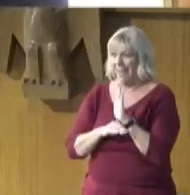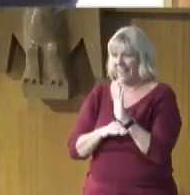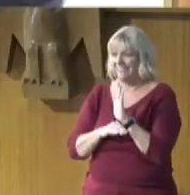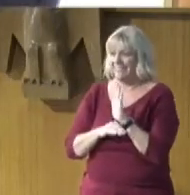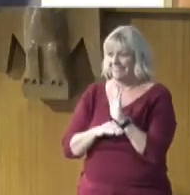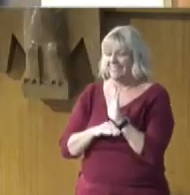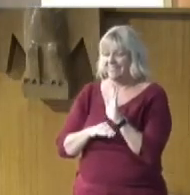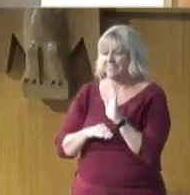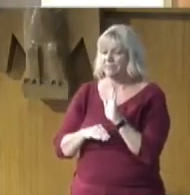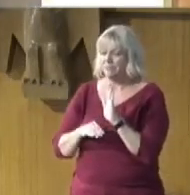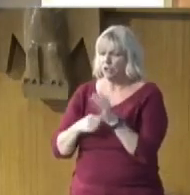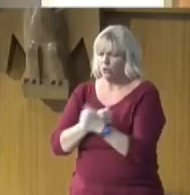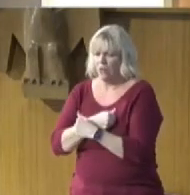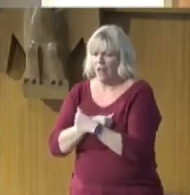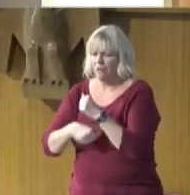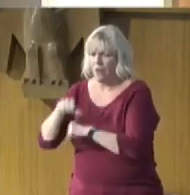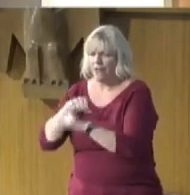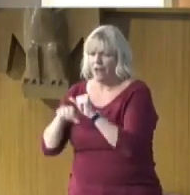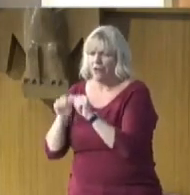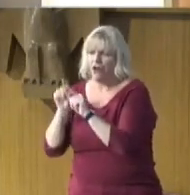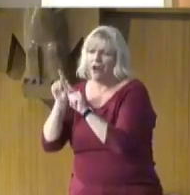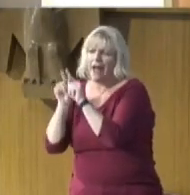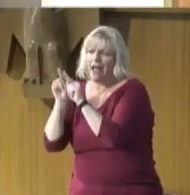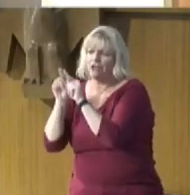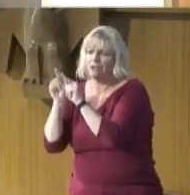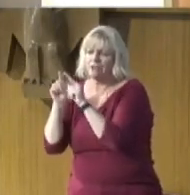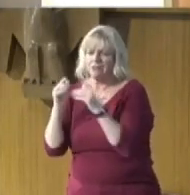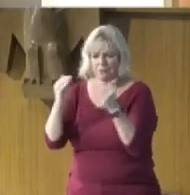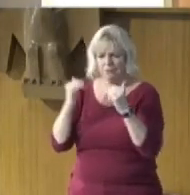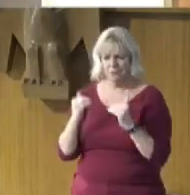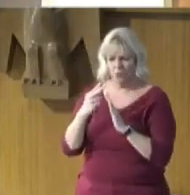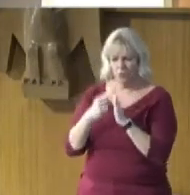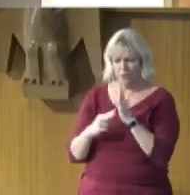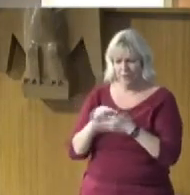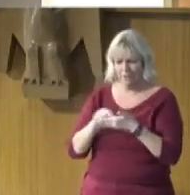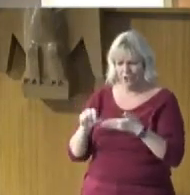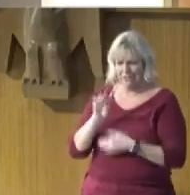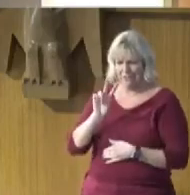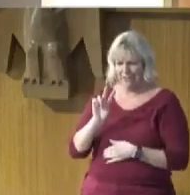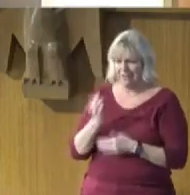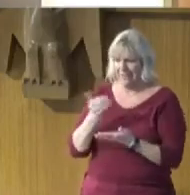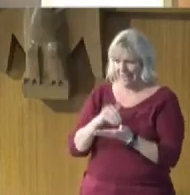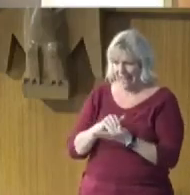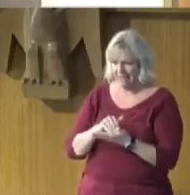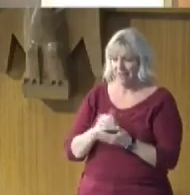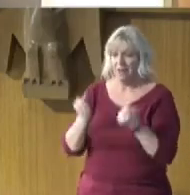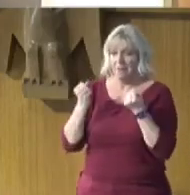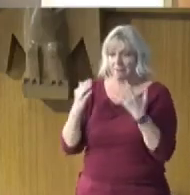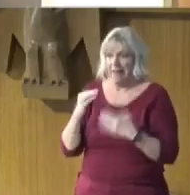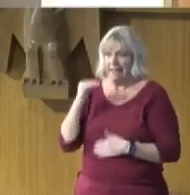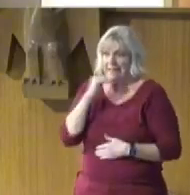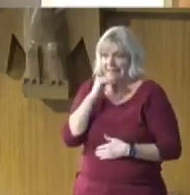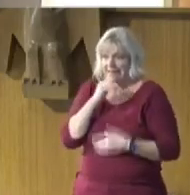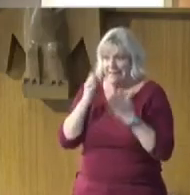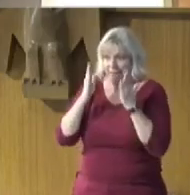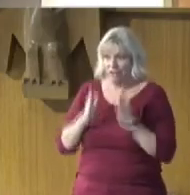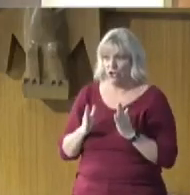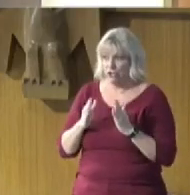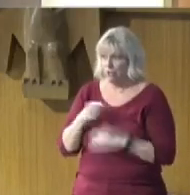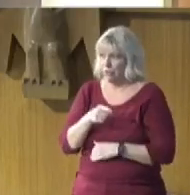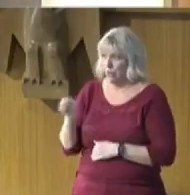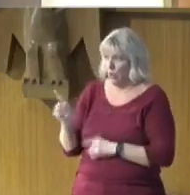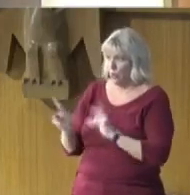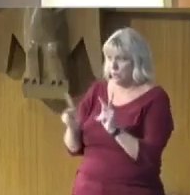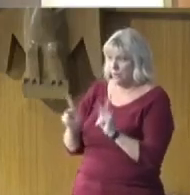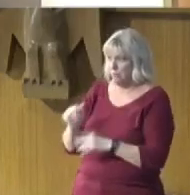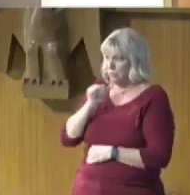next to love one another, if you read verse 7 once again, it says, many deceivers have gone into the world, those who do not confess that Jesus